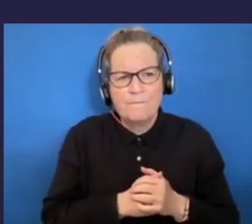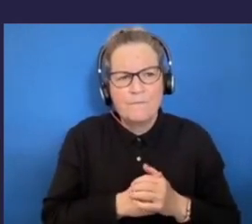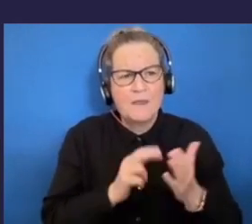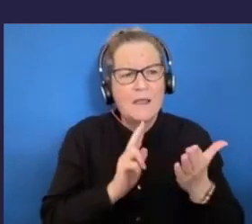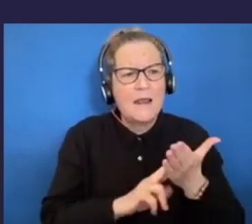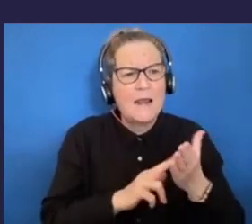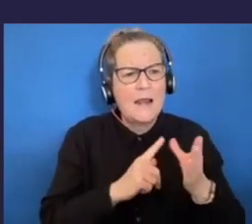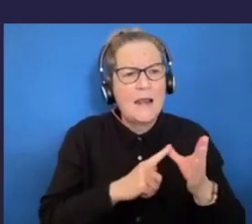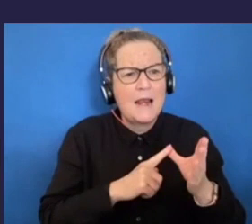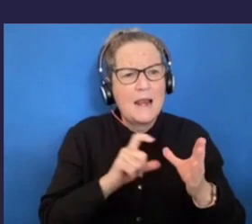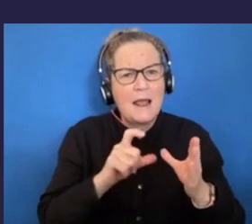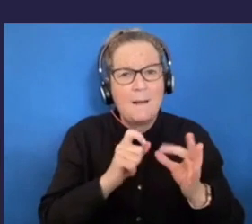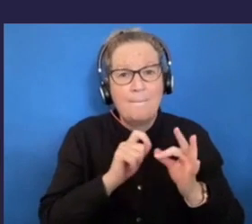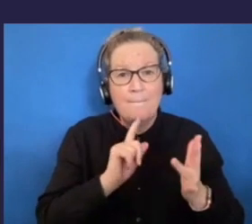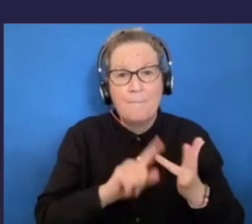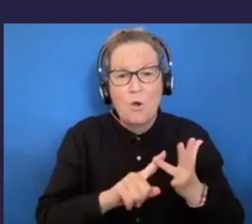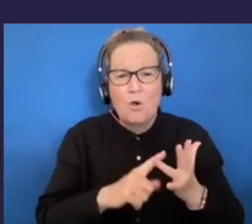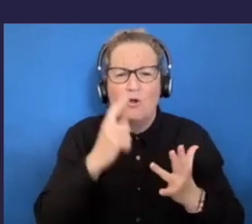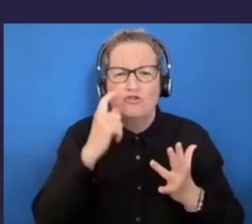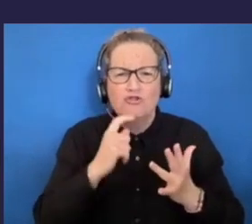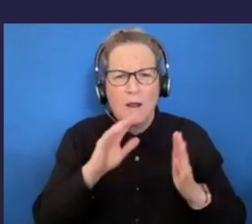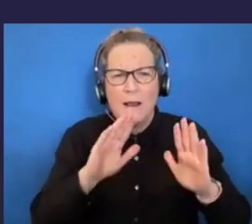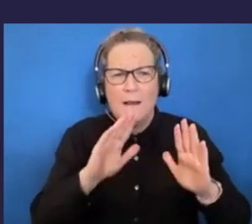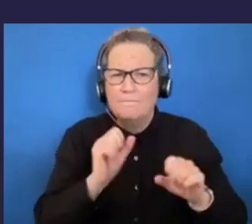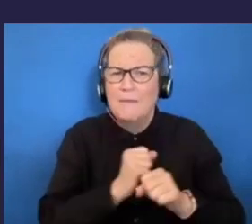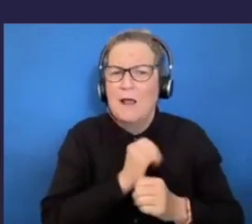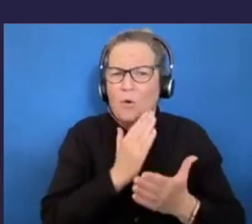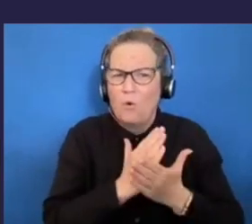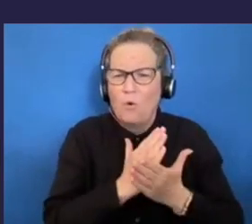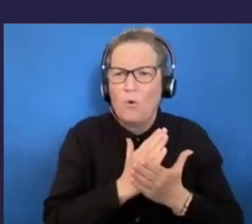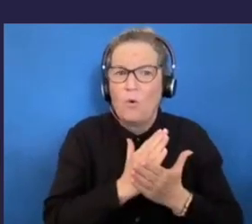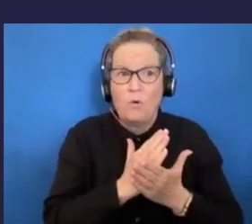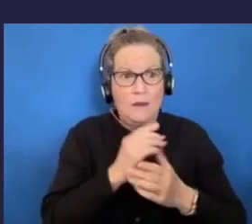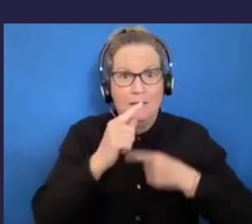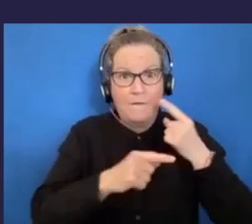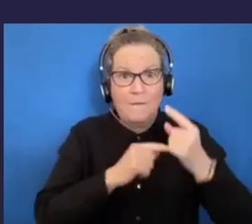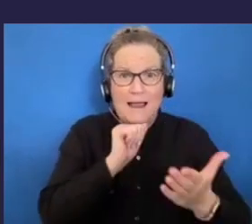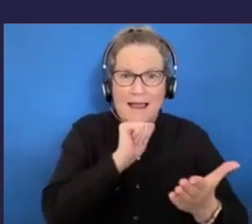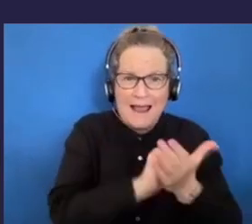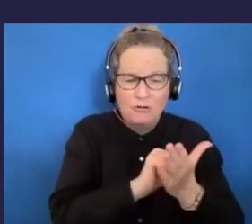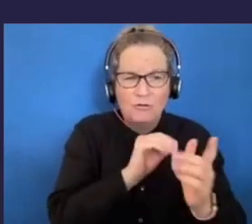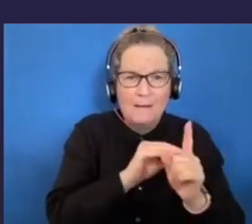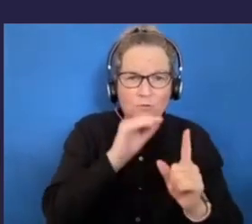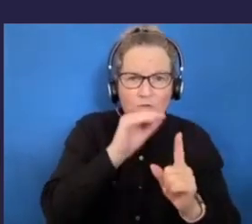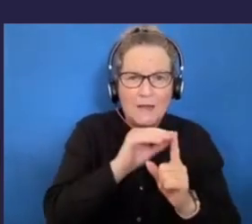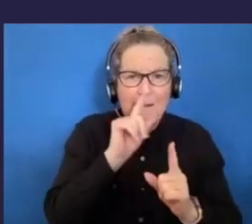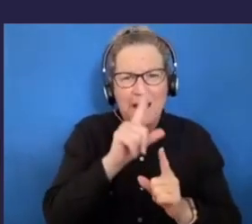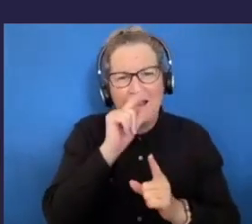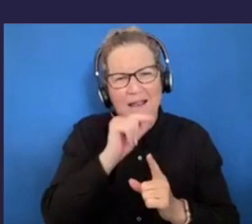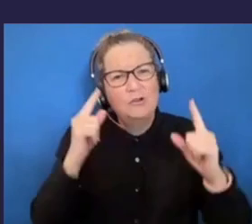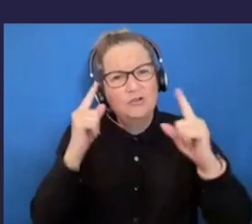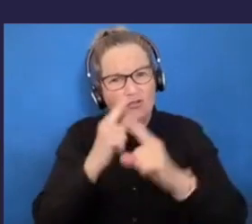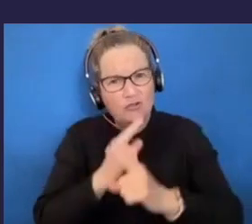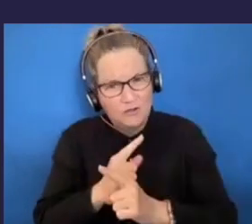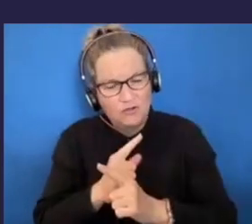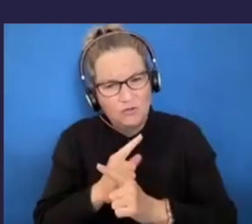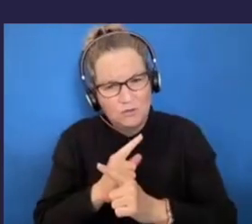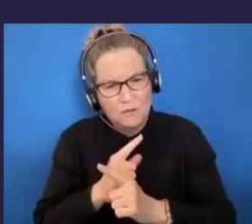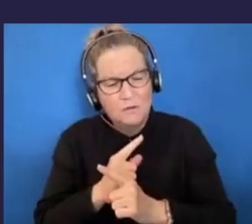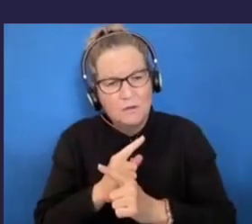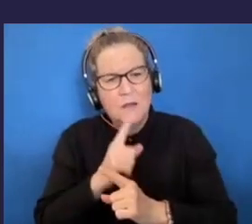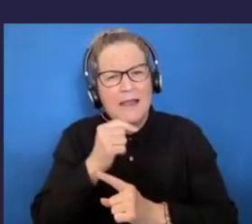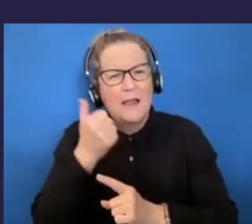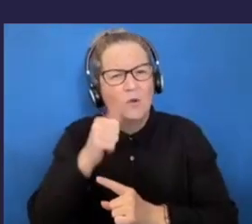effort to provide accurate and up-to-date material. However, information is subject to change, and our material is for reference